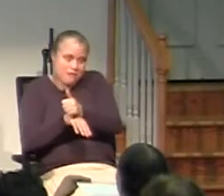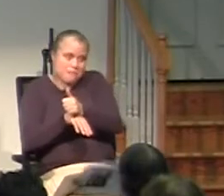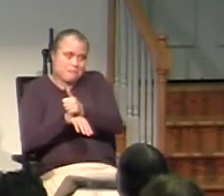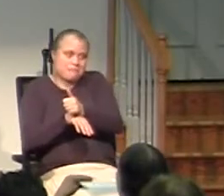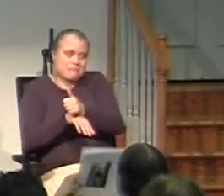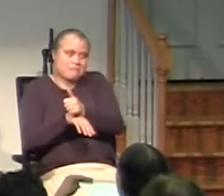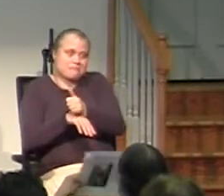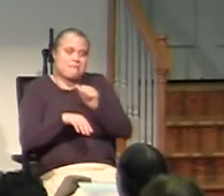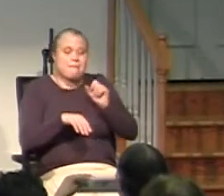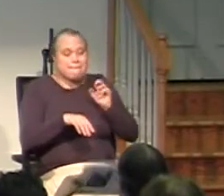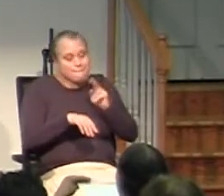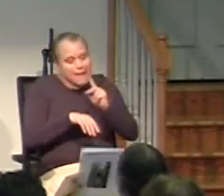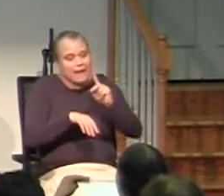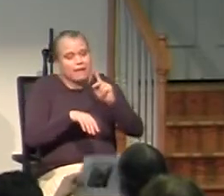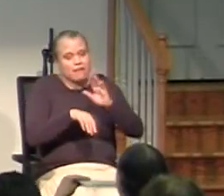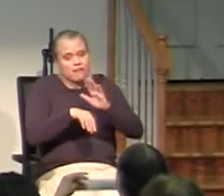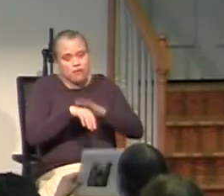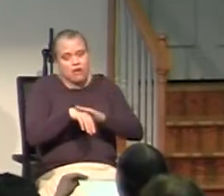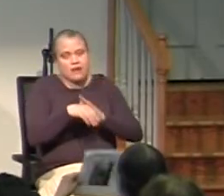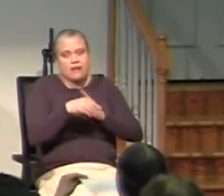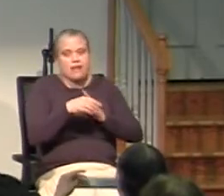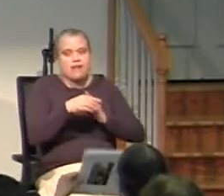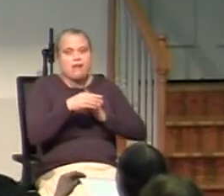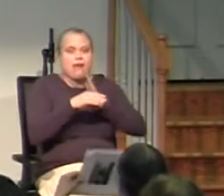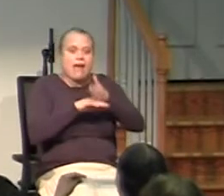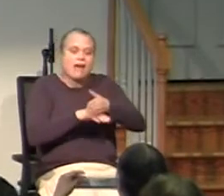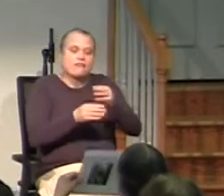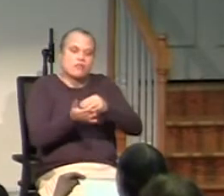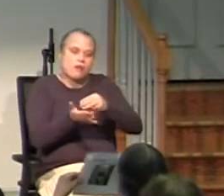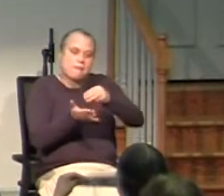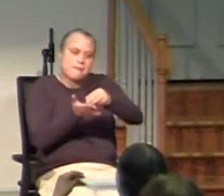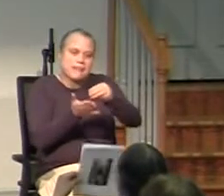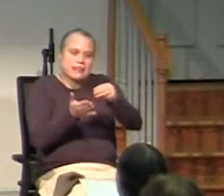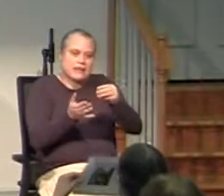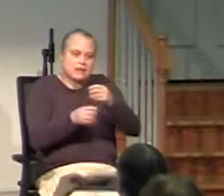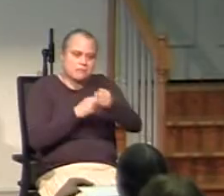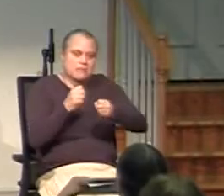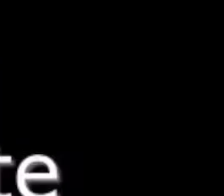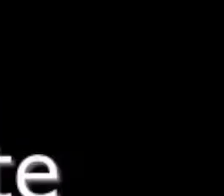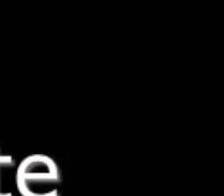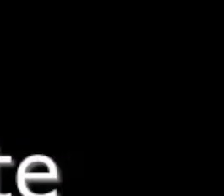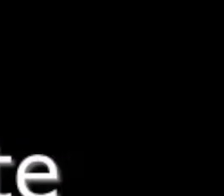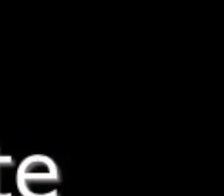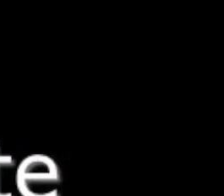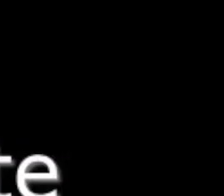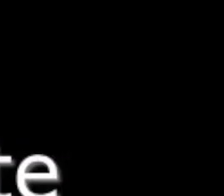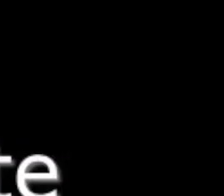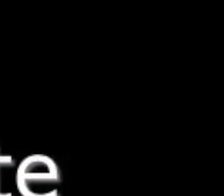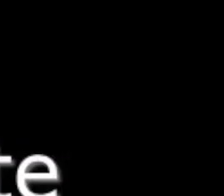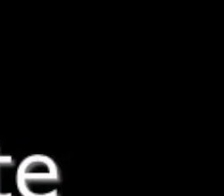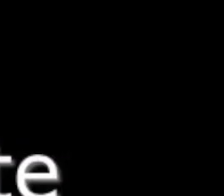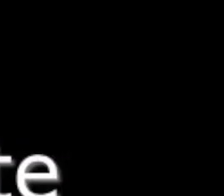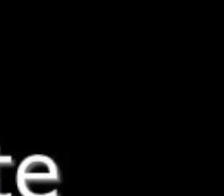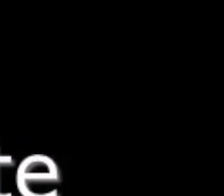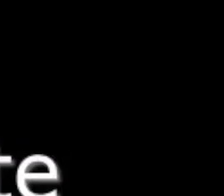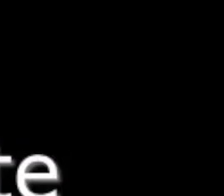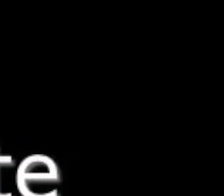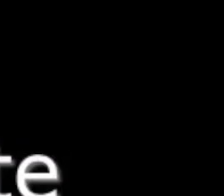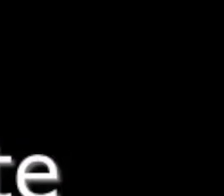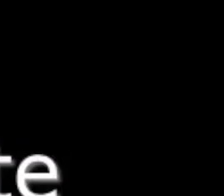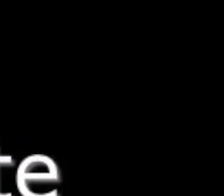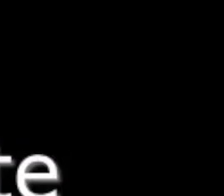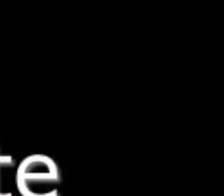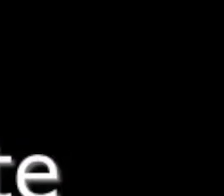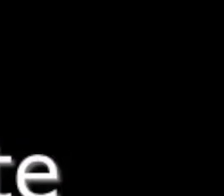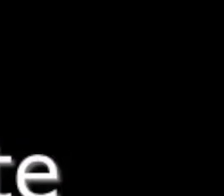come especially at the end of the millennium. Now, this is what Wagner had to say about the judgment. And this: God has wrought out salvation for every